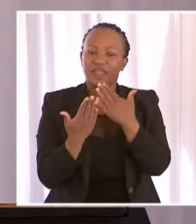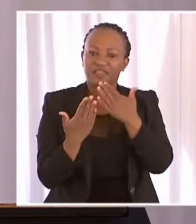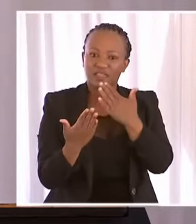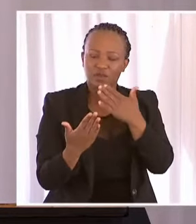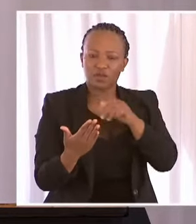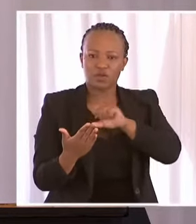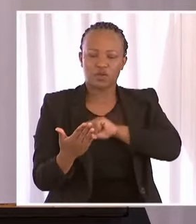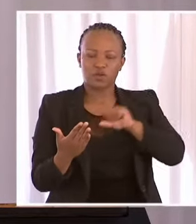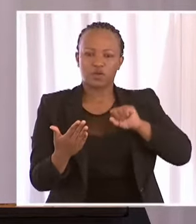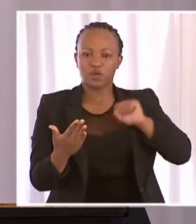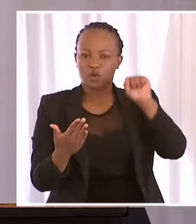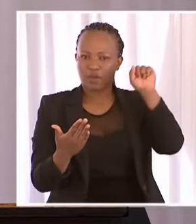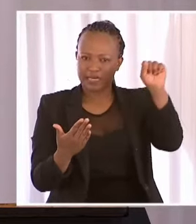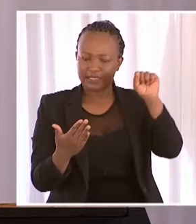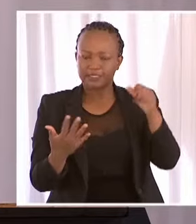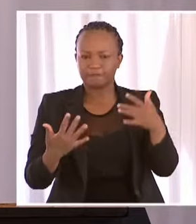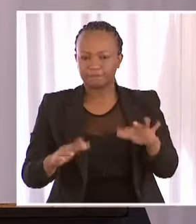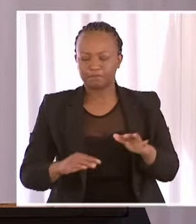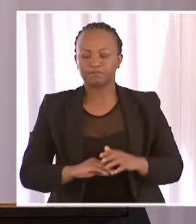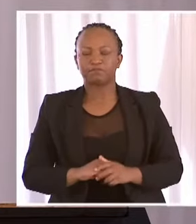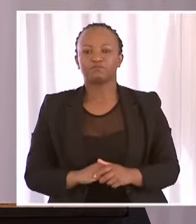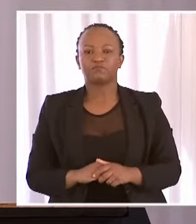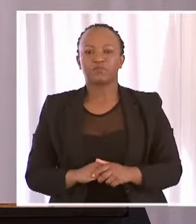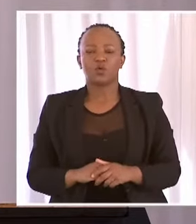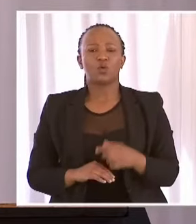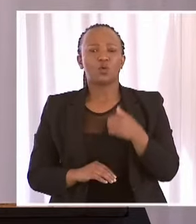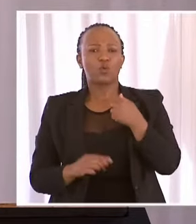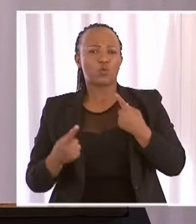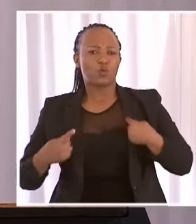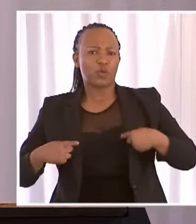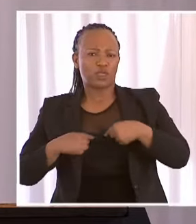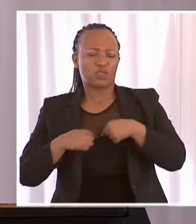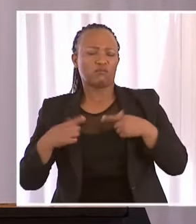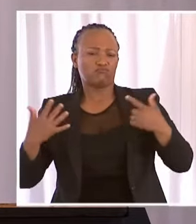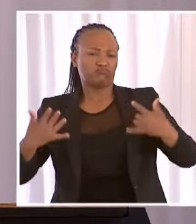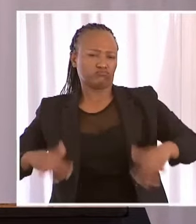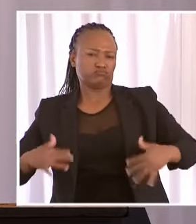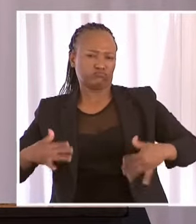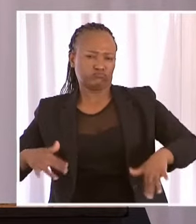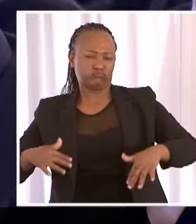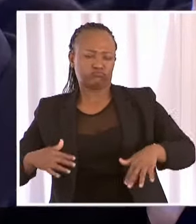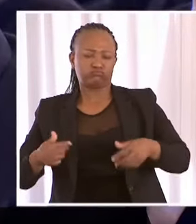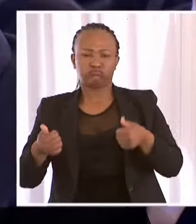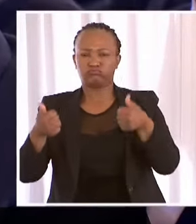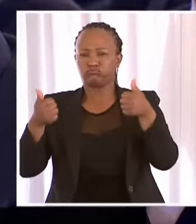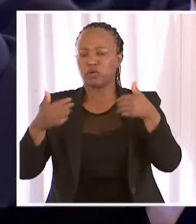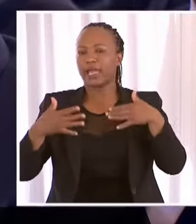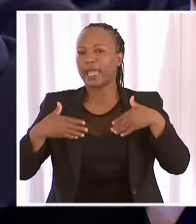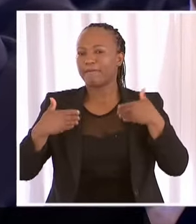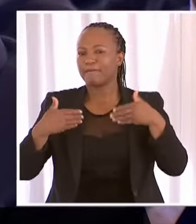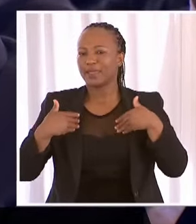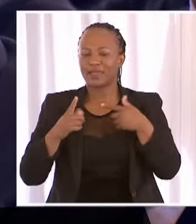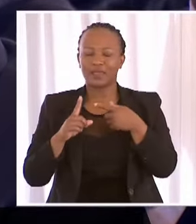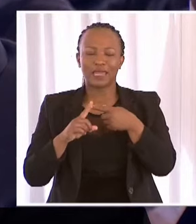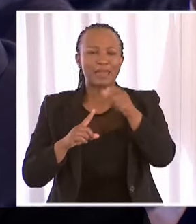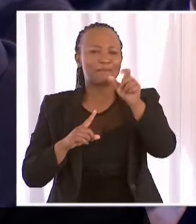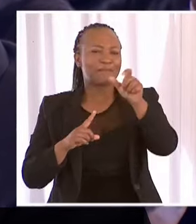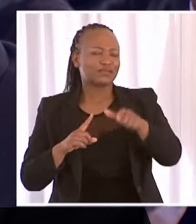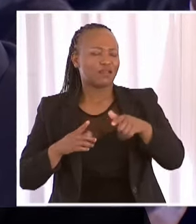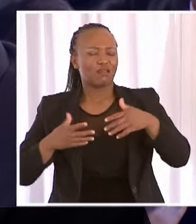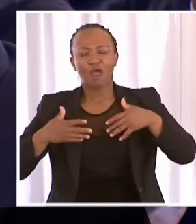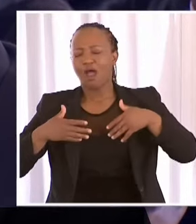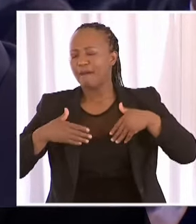much. We've heard of how extraordinary and delightful he was as a human